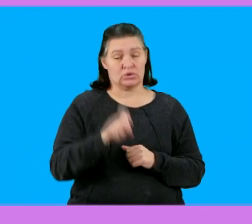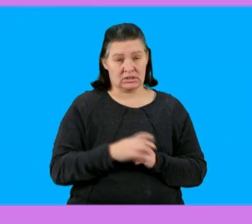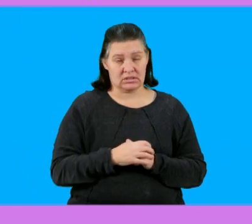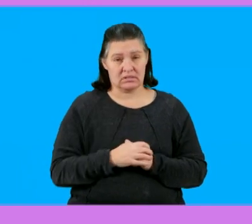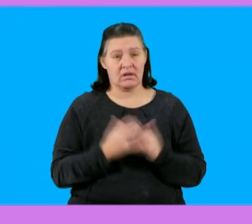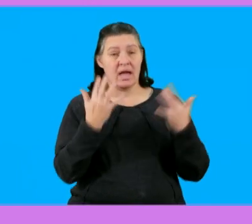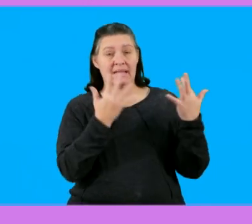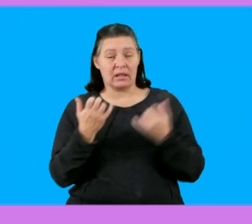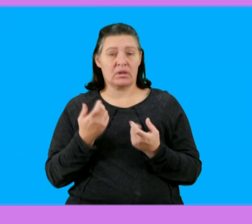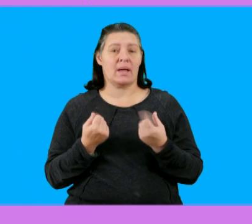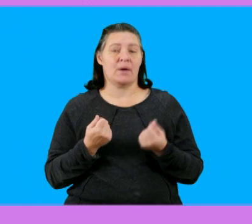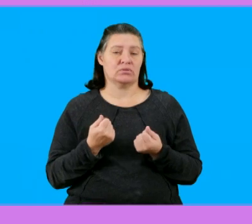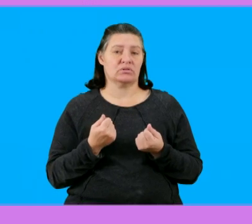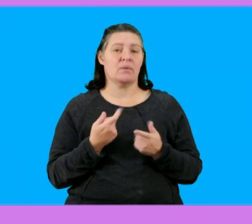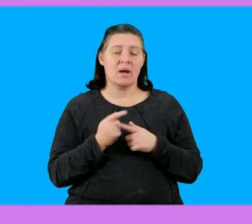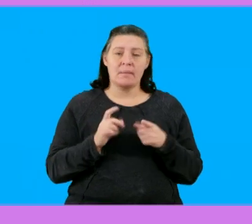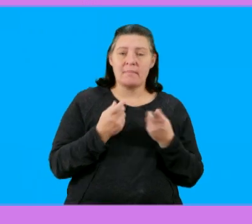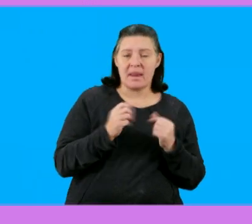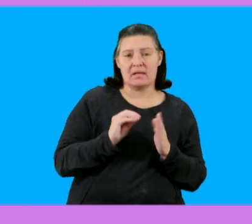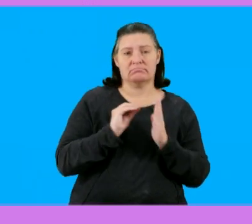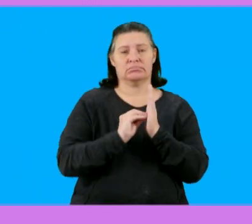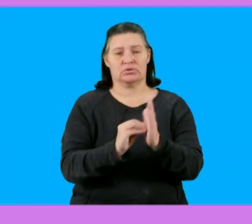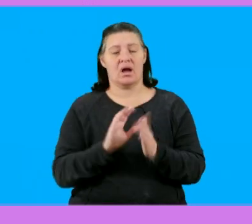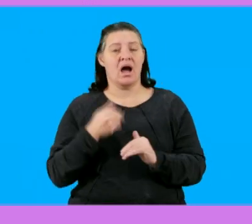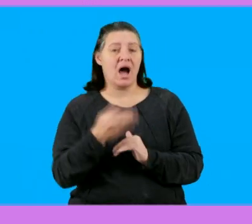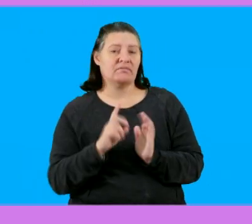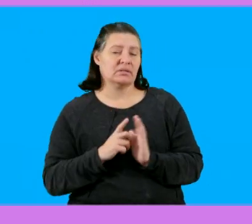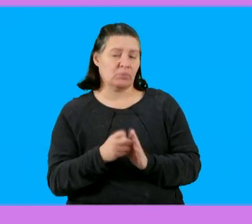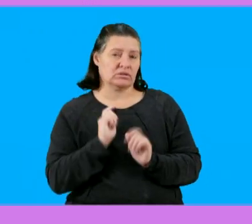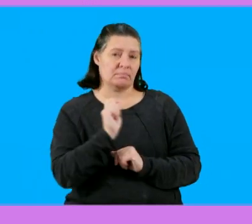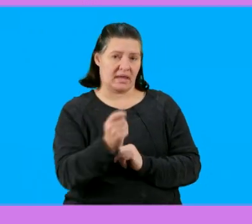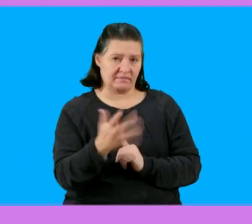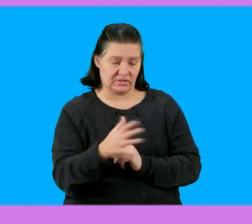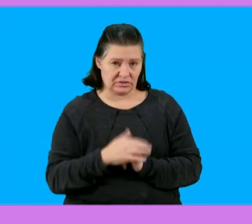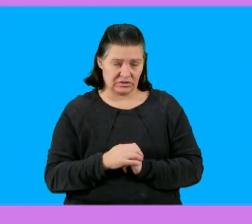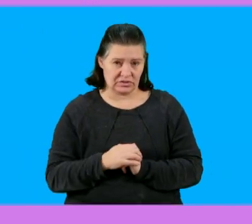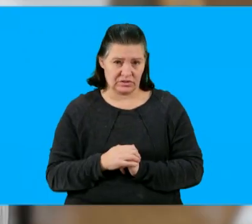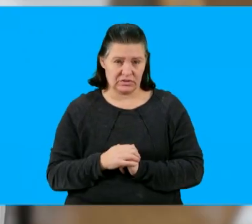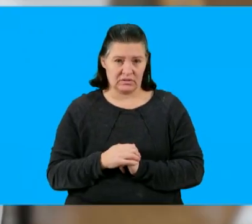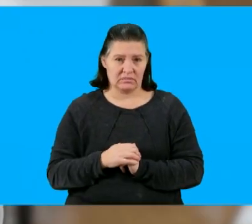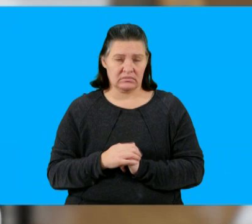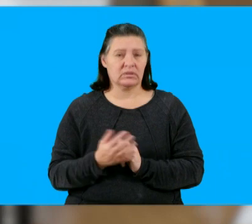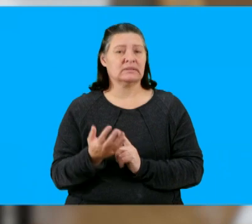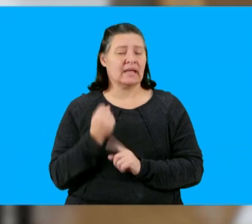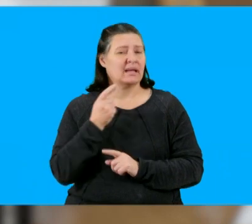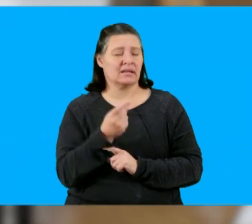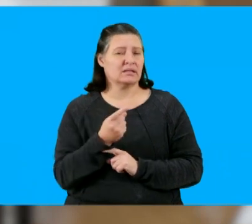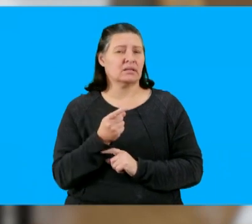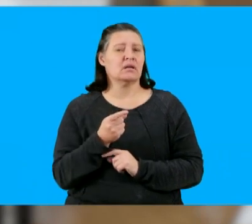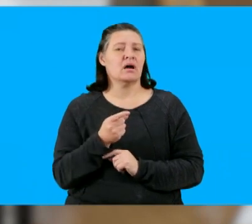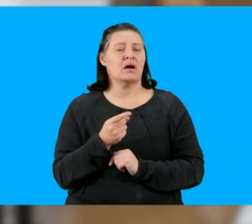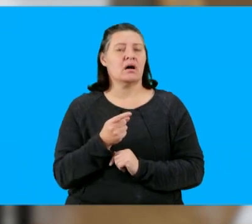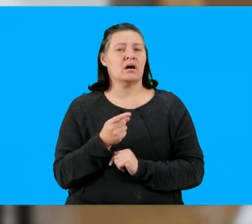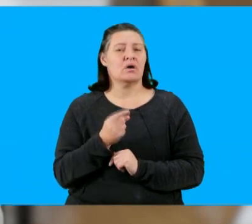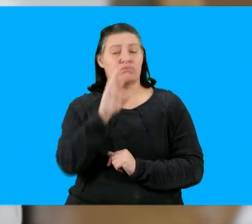question. It says calculate the amount that must be financed after the deposit has been paid. So let's quickly take this scenario